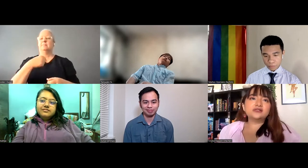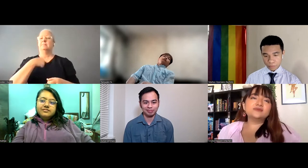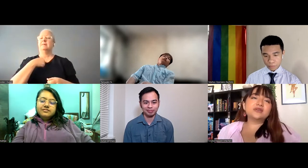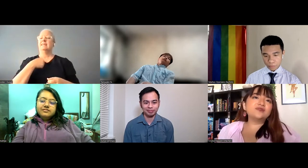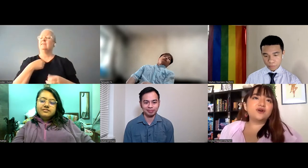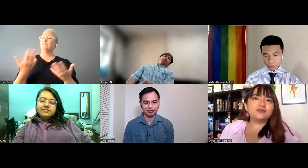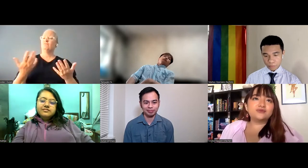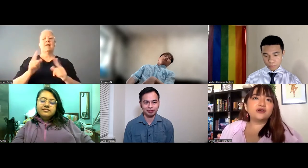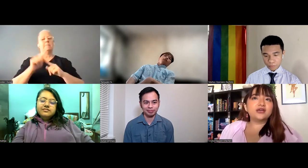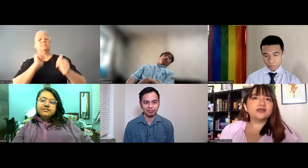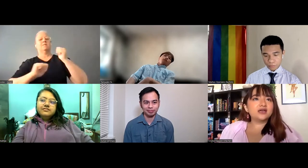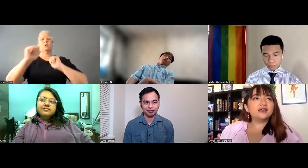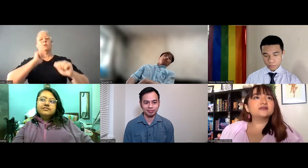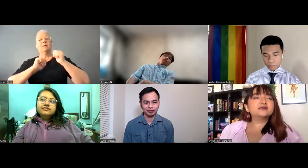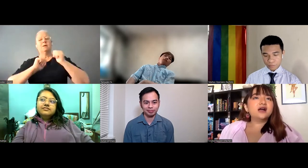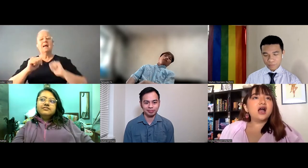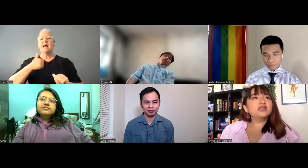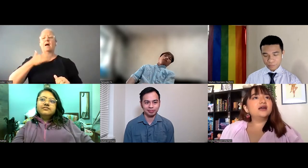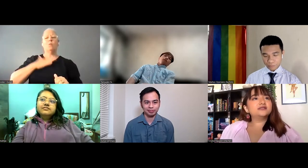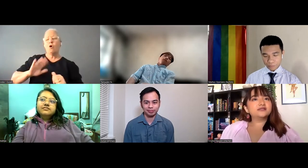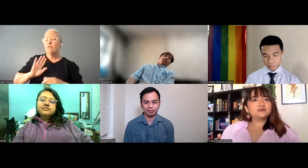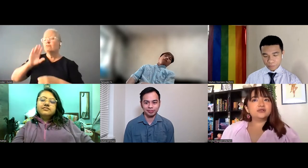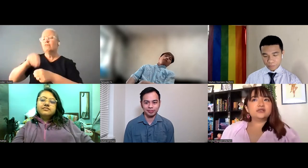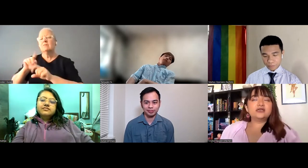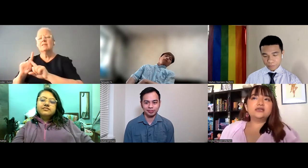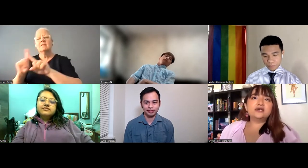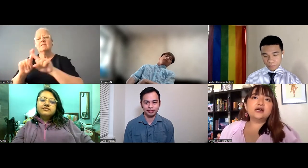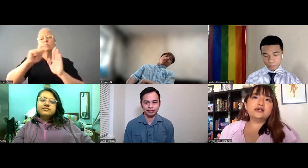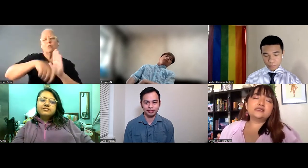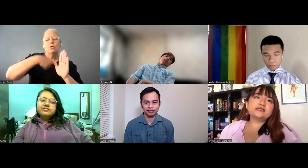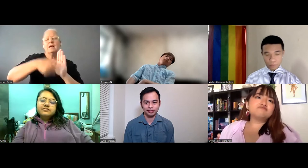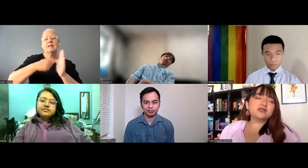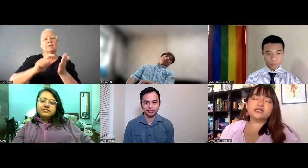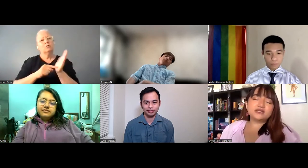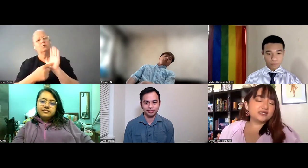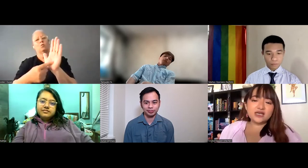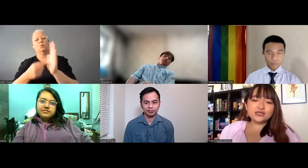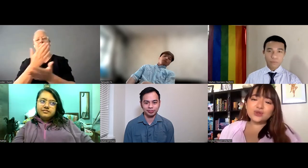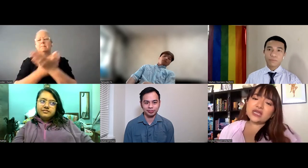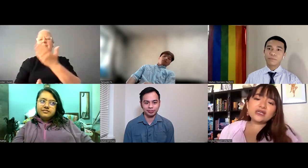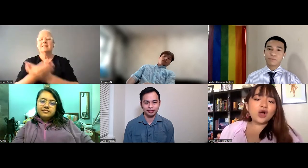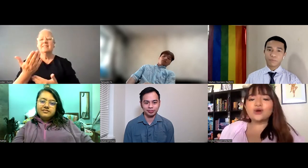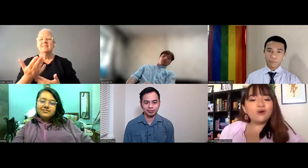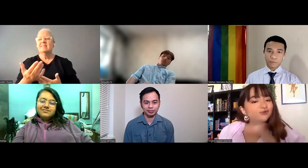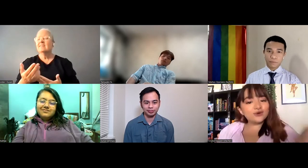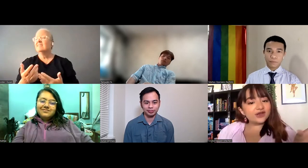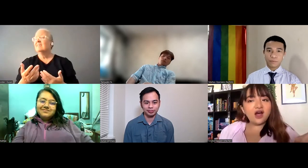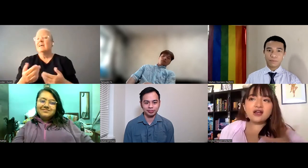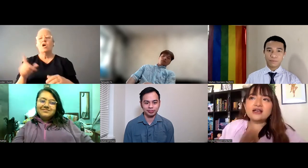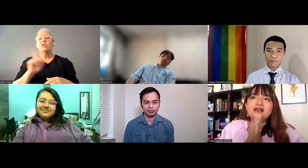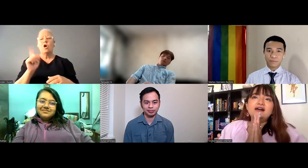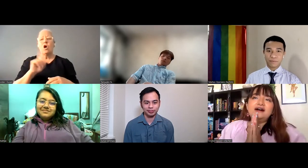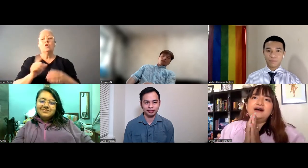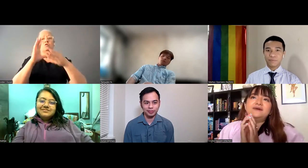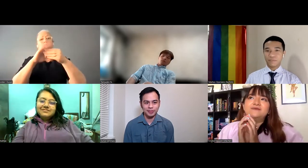try to get involved in projects that highlight disability as just an incidental thing, not the whole story